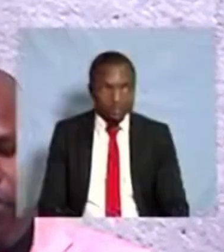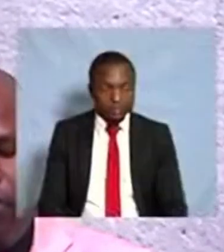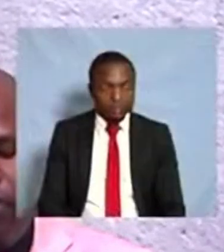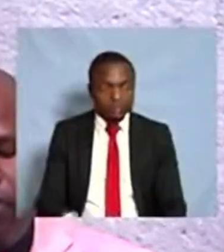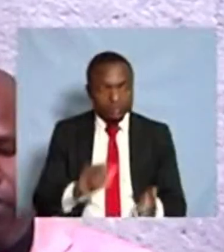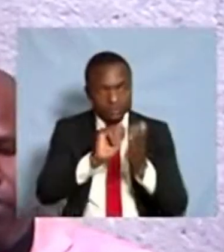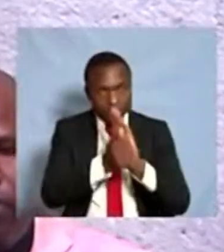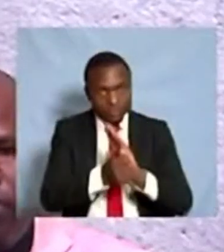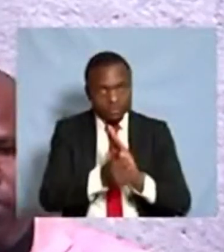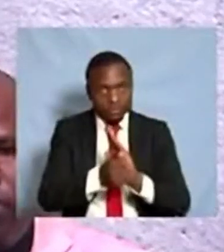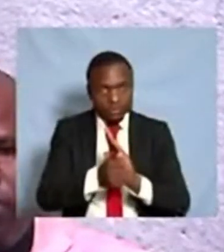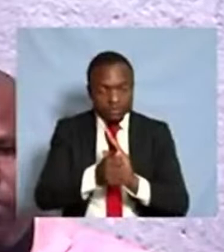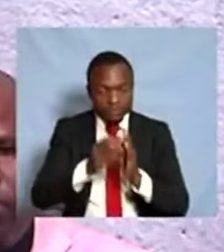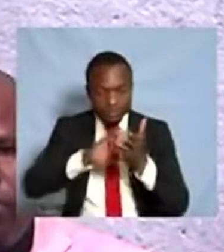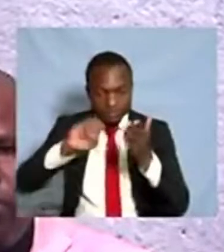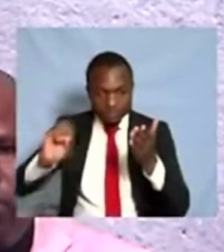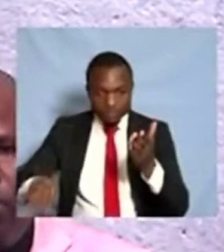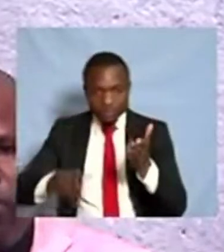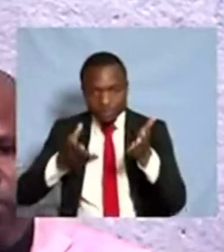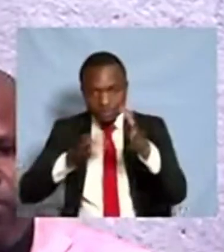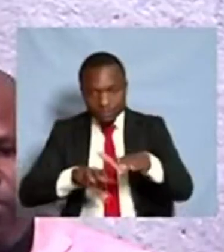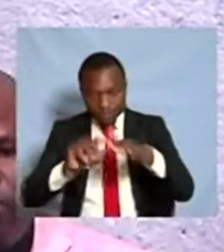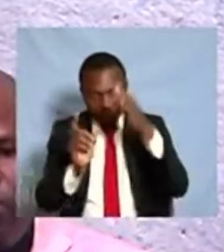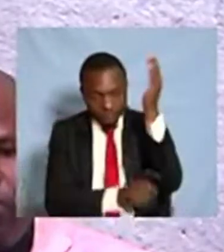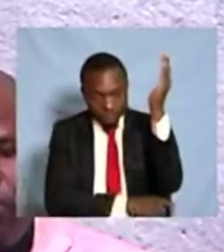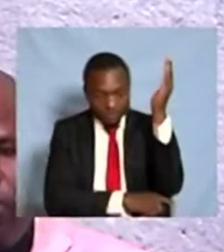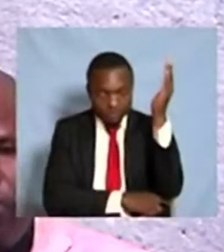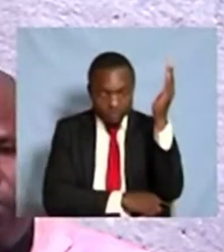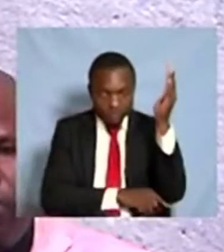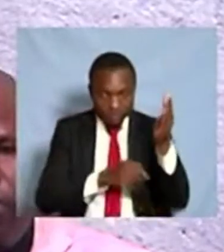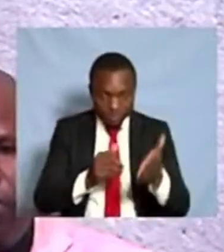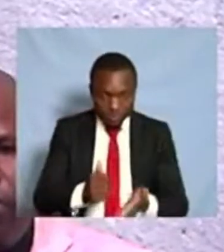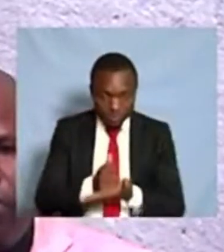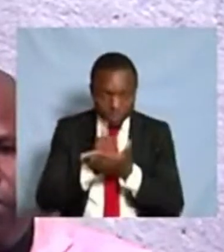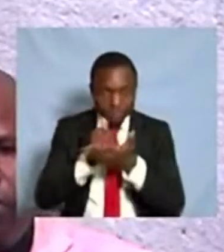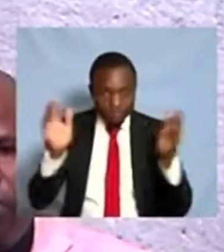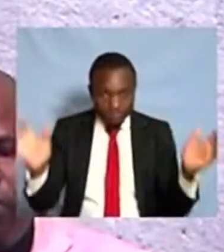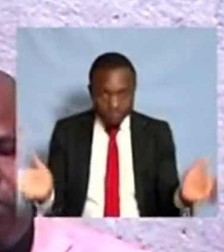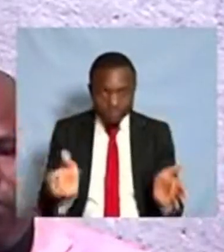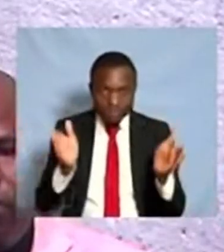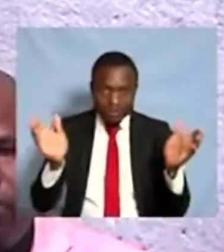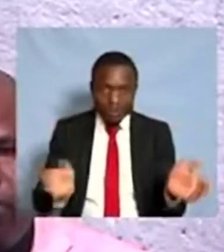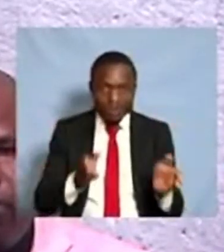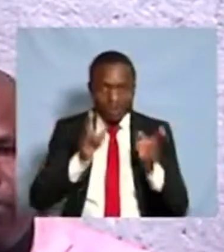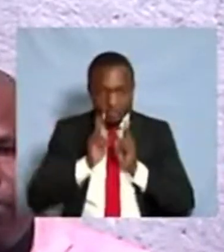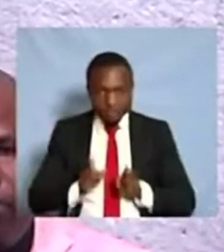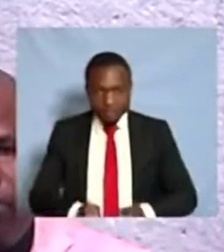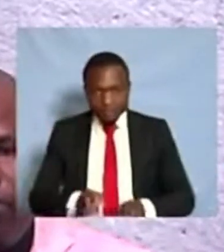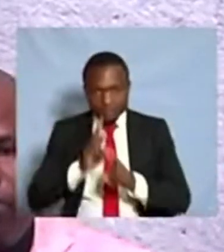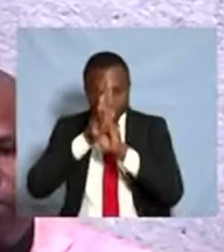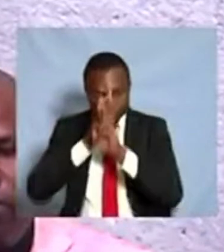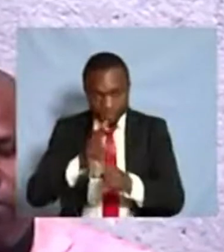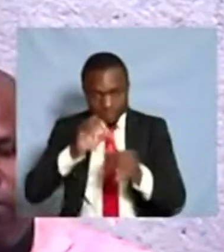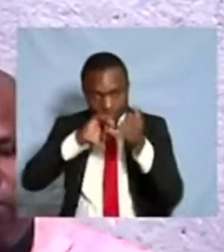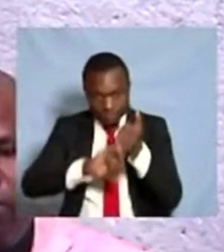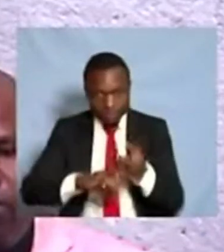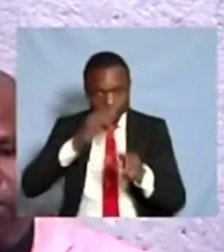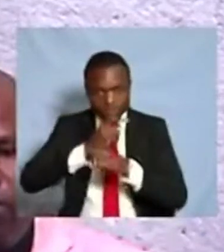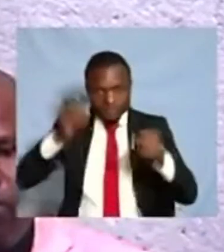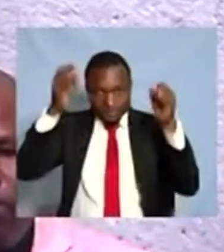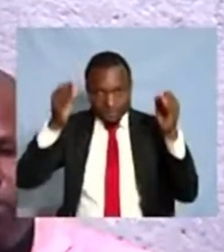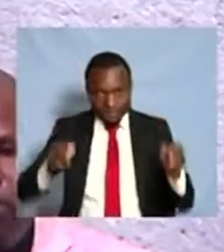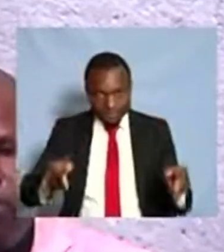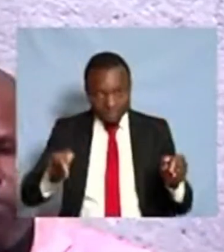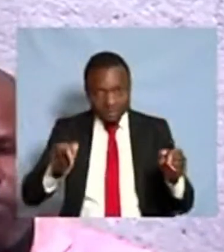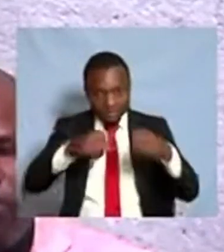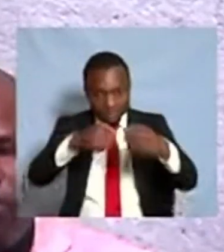act of abolishing the death penalty will go a long way in promoting human dignity and social justice in our